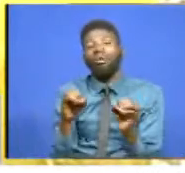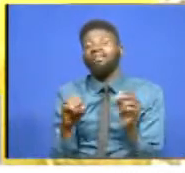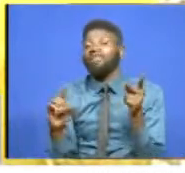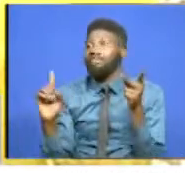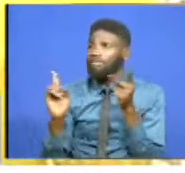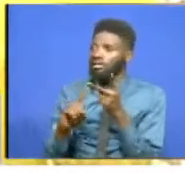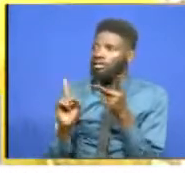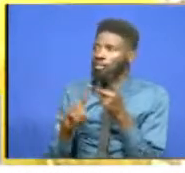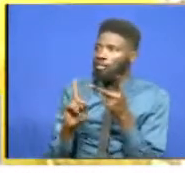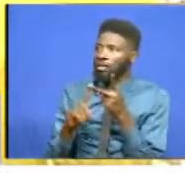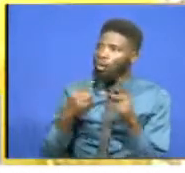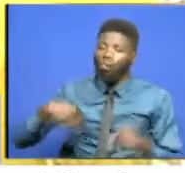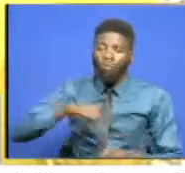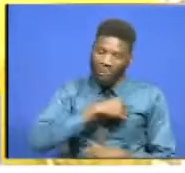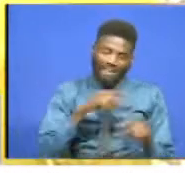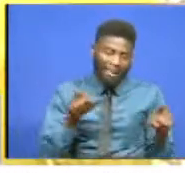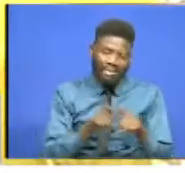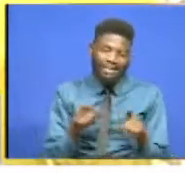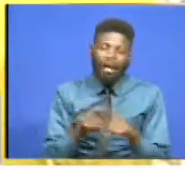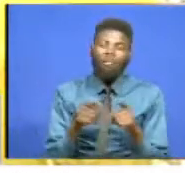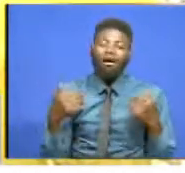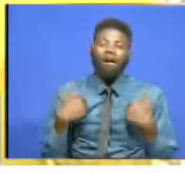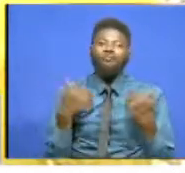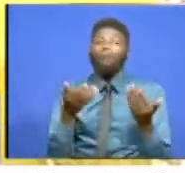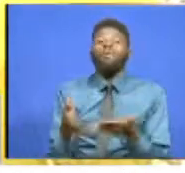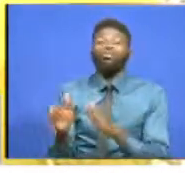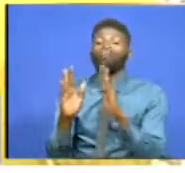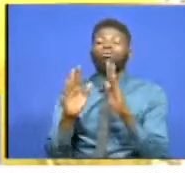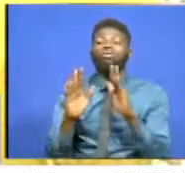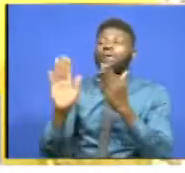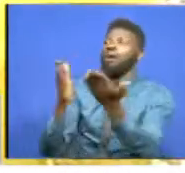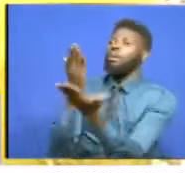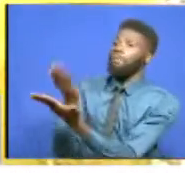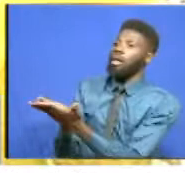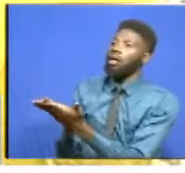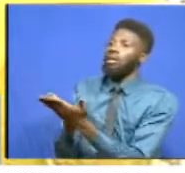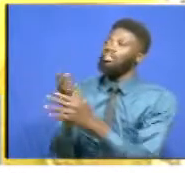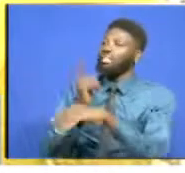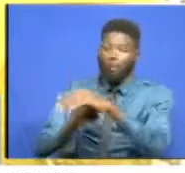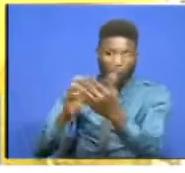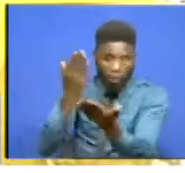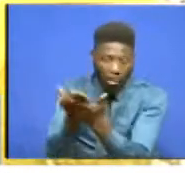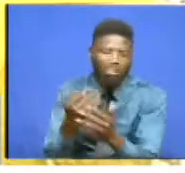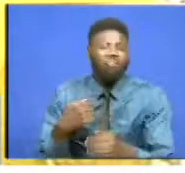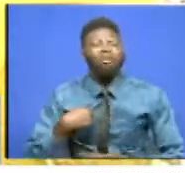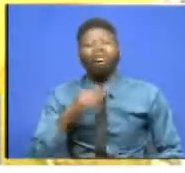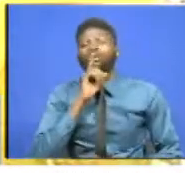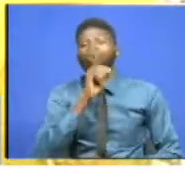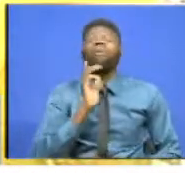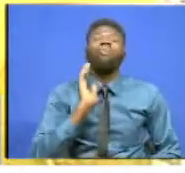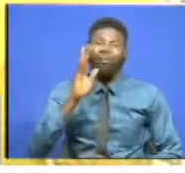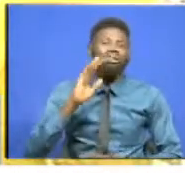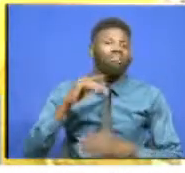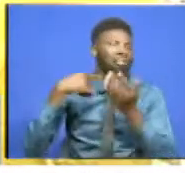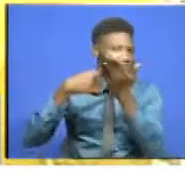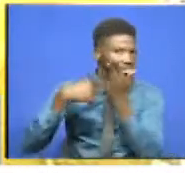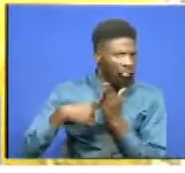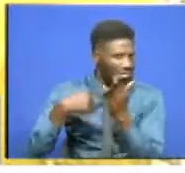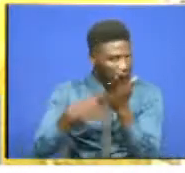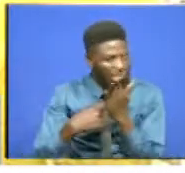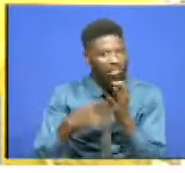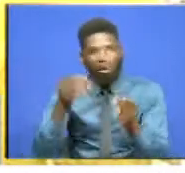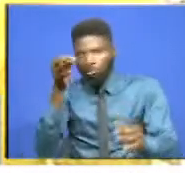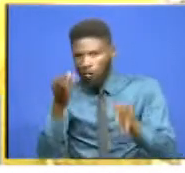we have an opportunity, they have an opportunity to appeal, and through the appeal, I am sure there is going to be arguments and counter-arguments,